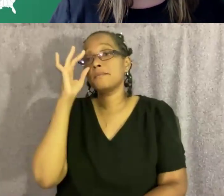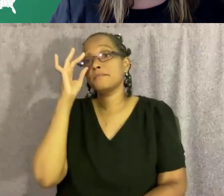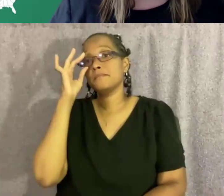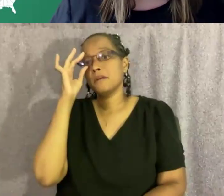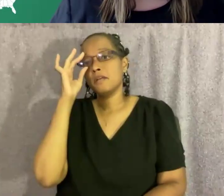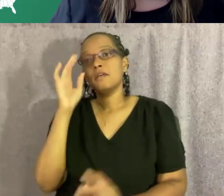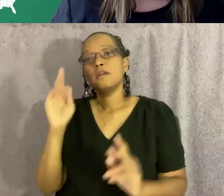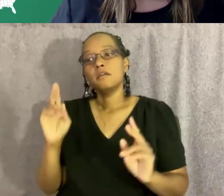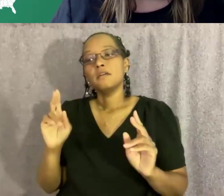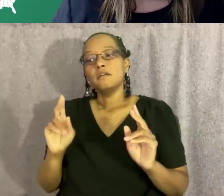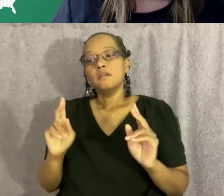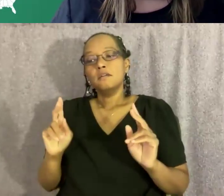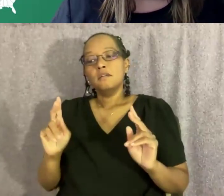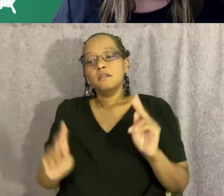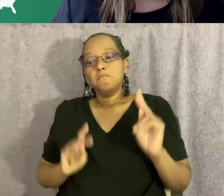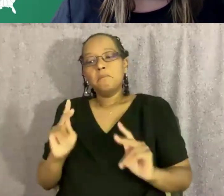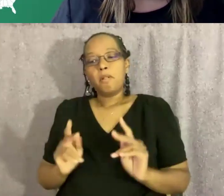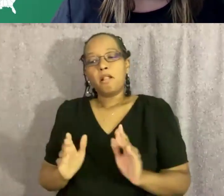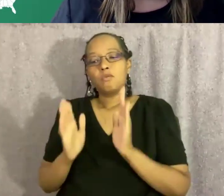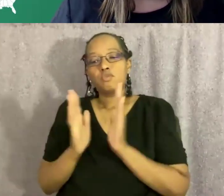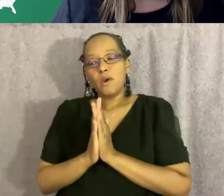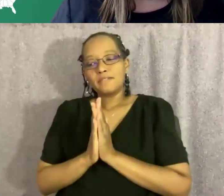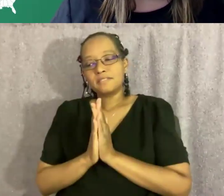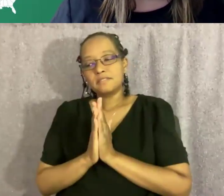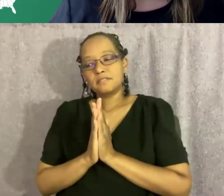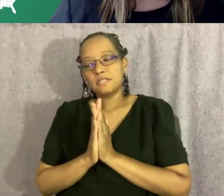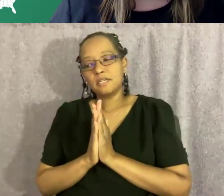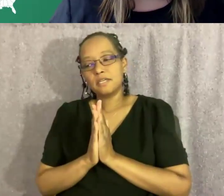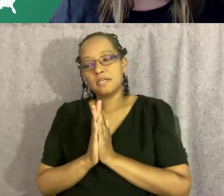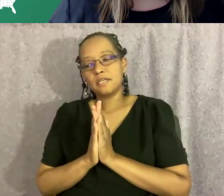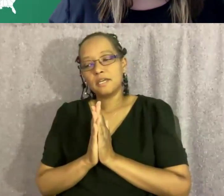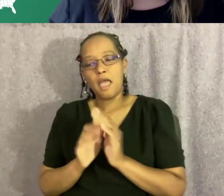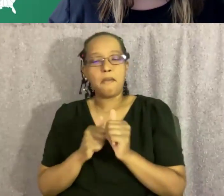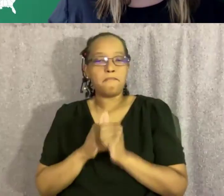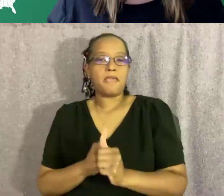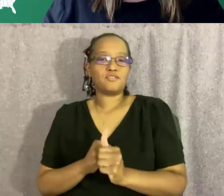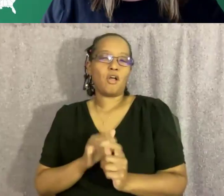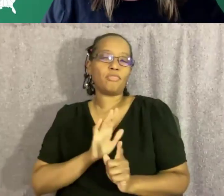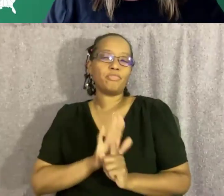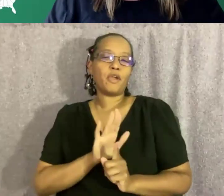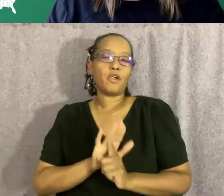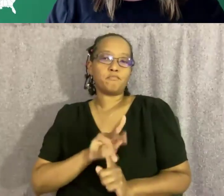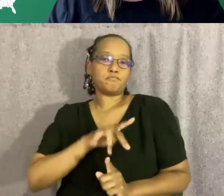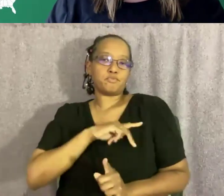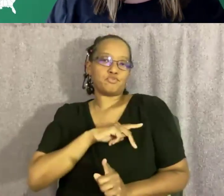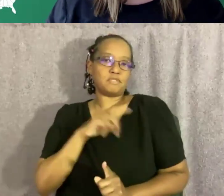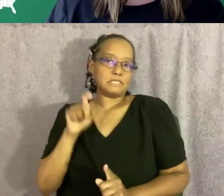folks are going to be making requests based on their own personal